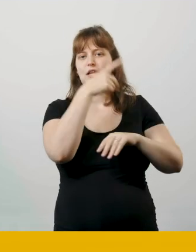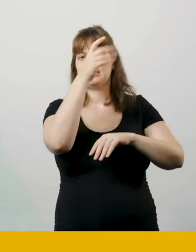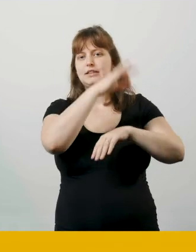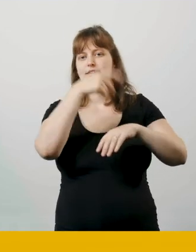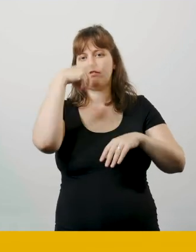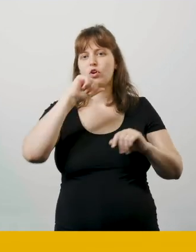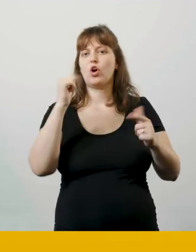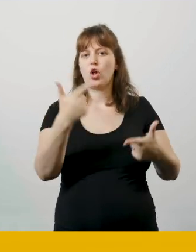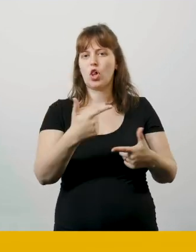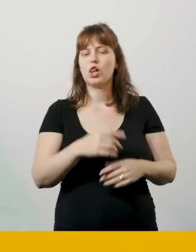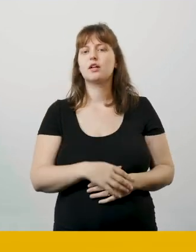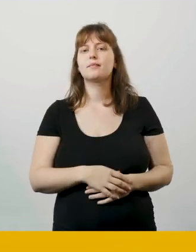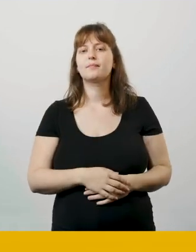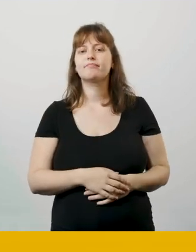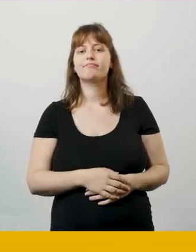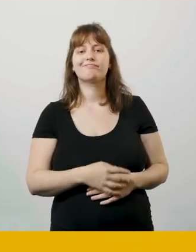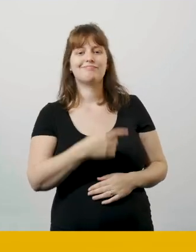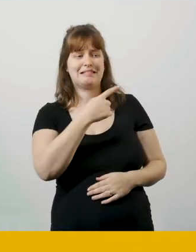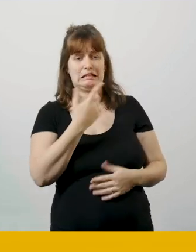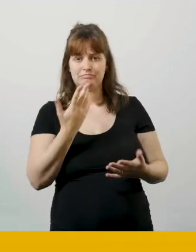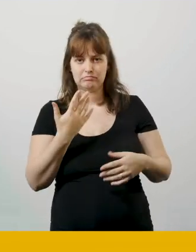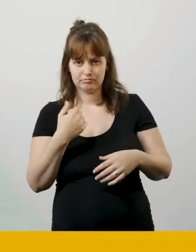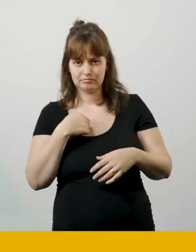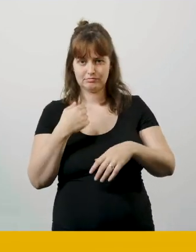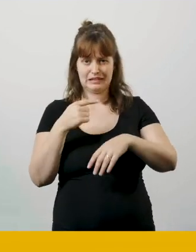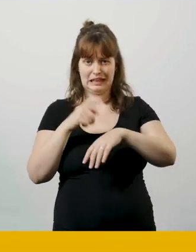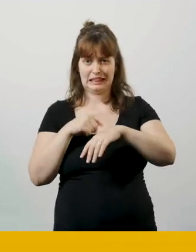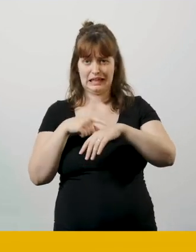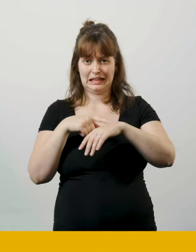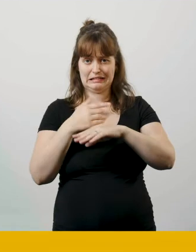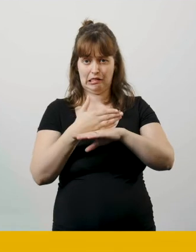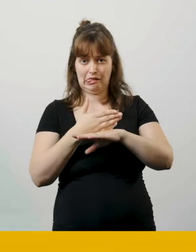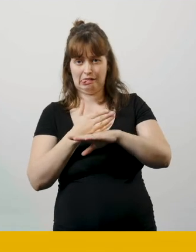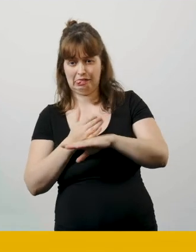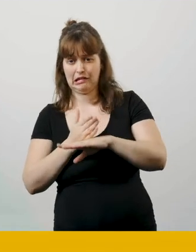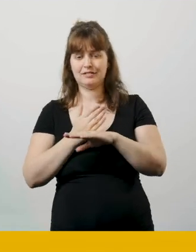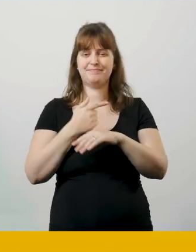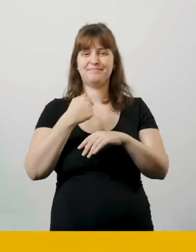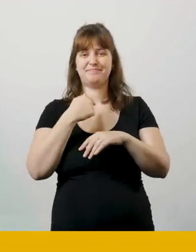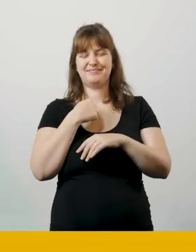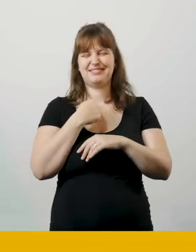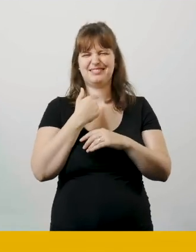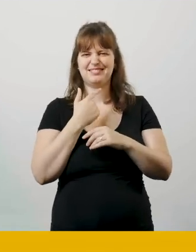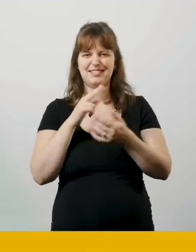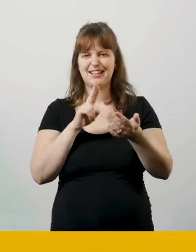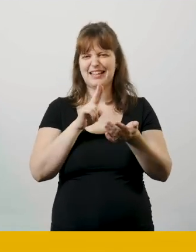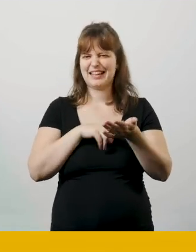We are running out of time, and I really